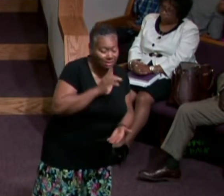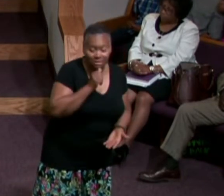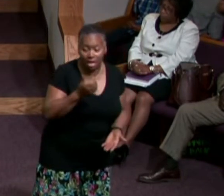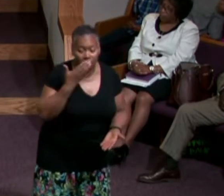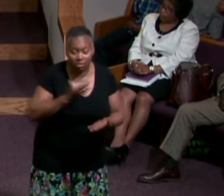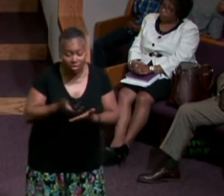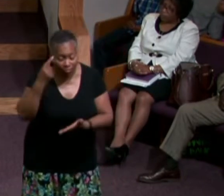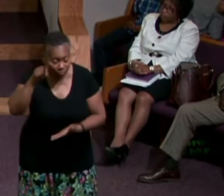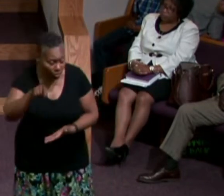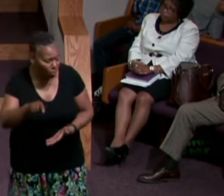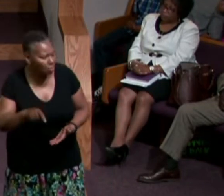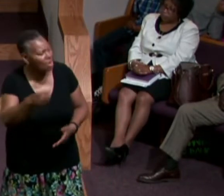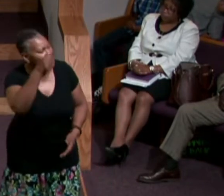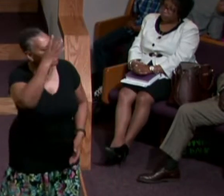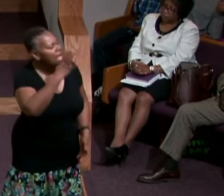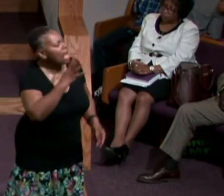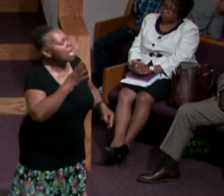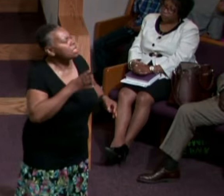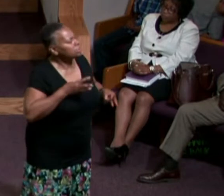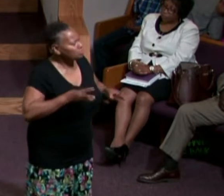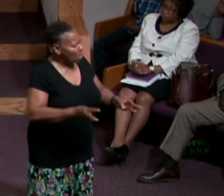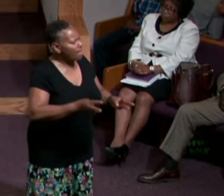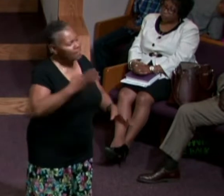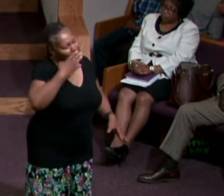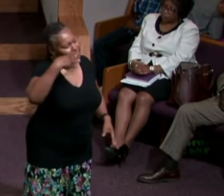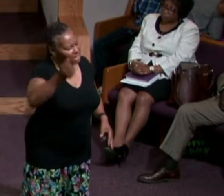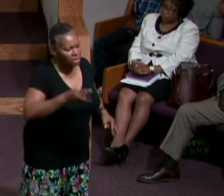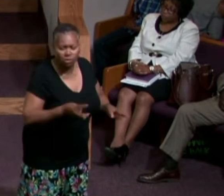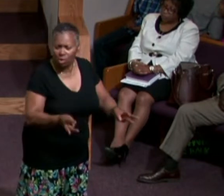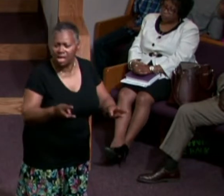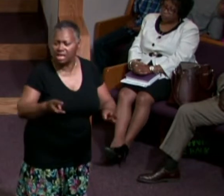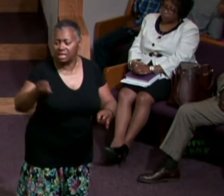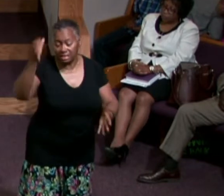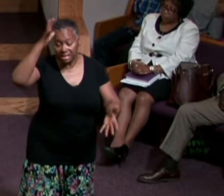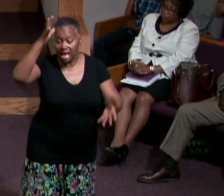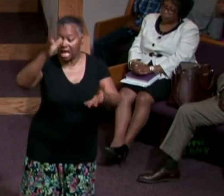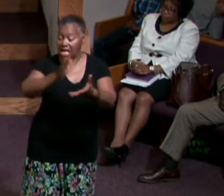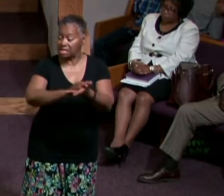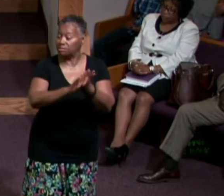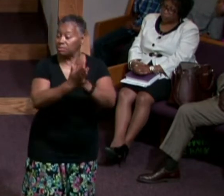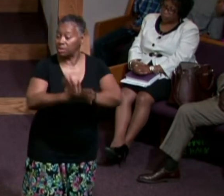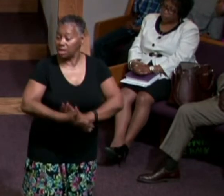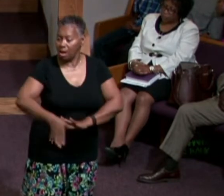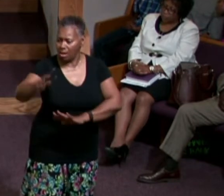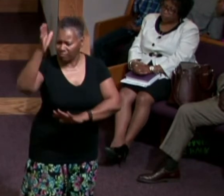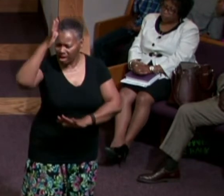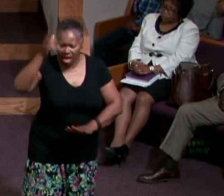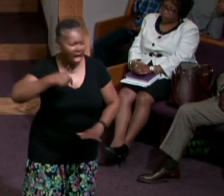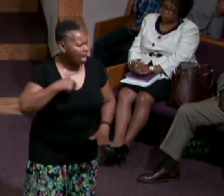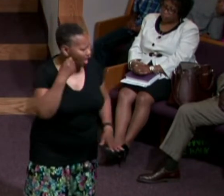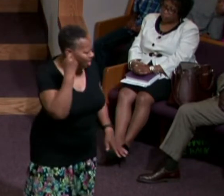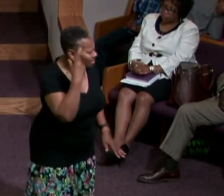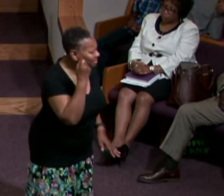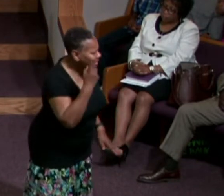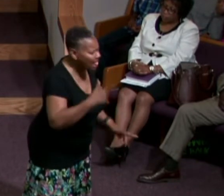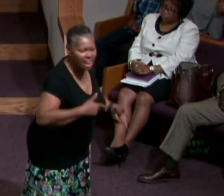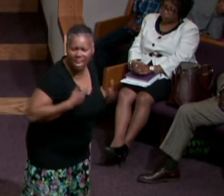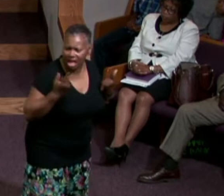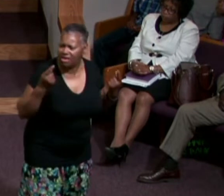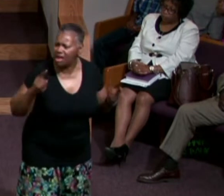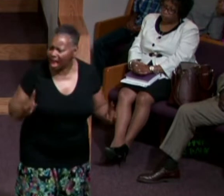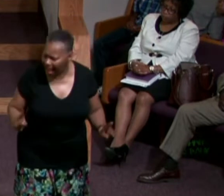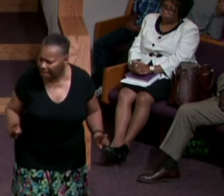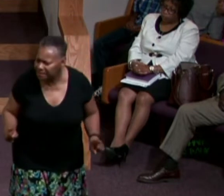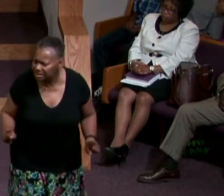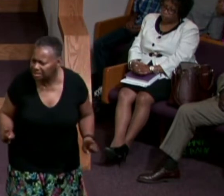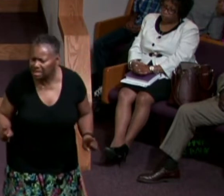Again, God's way and the best way is for husbands to become fathers, but I understand that life happens, and